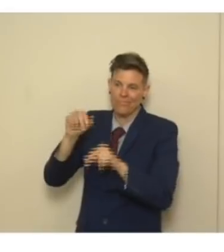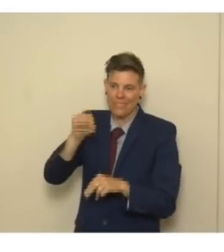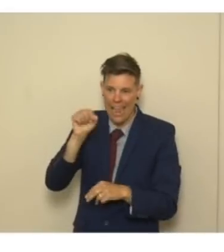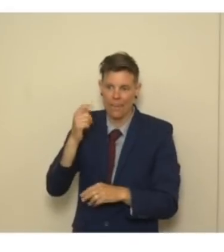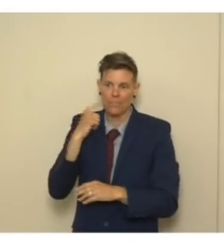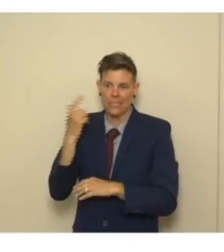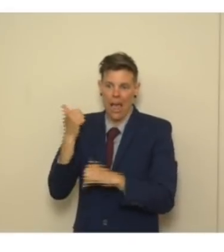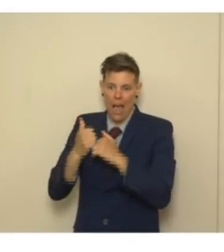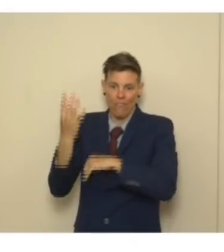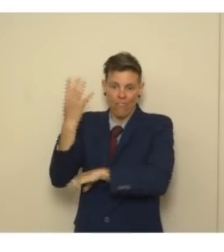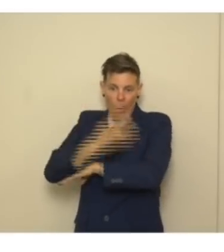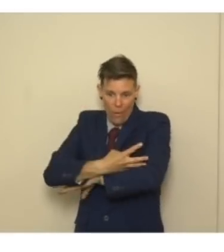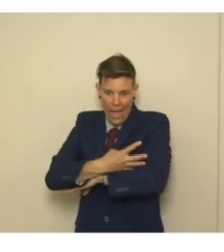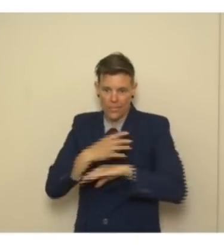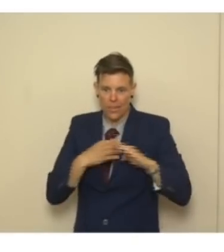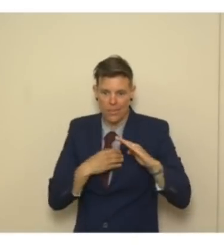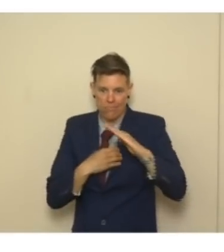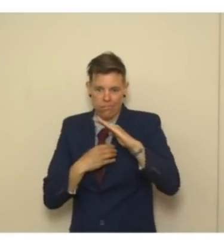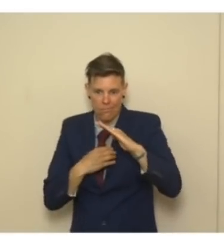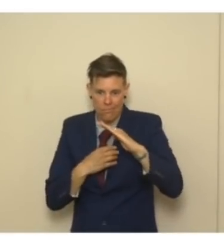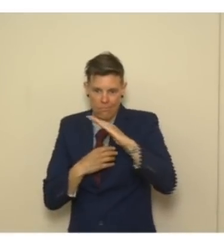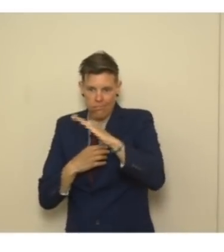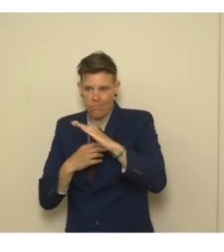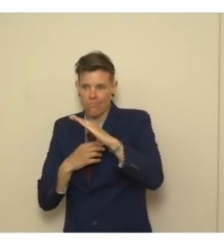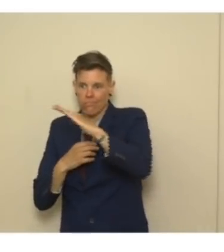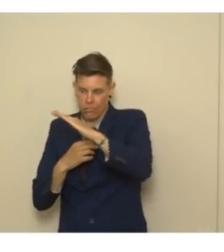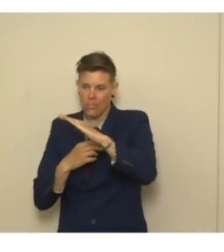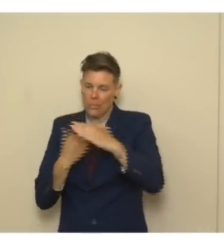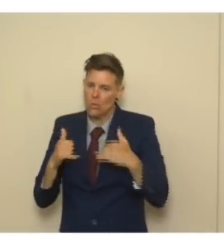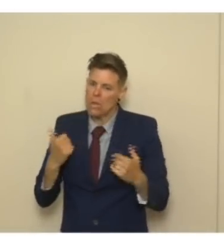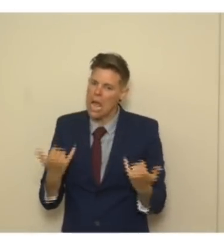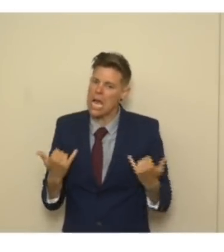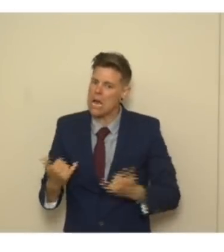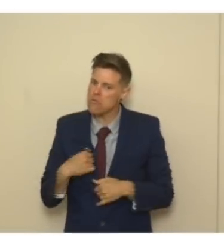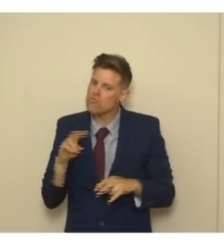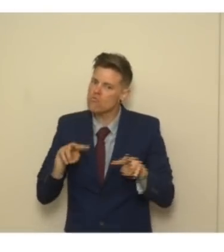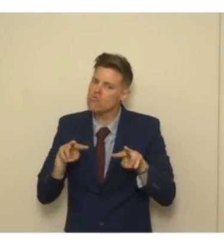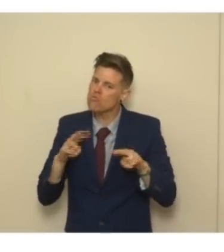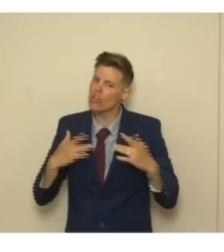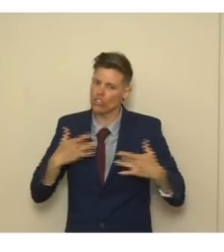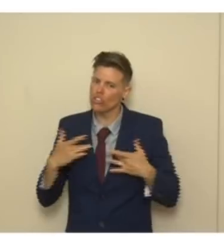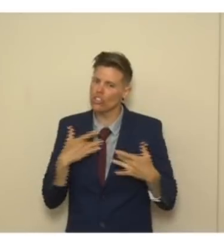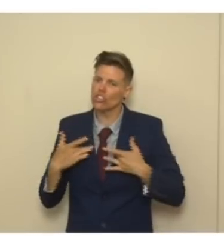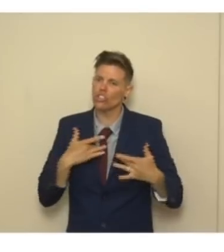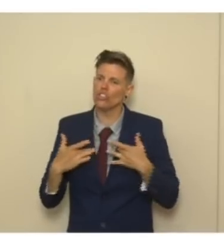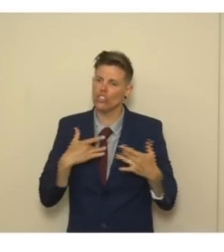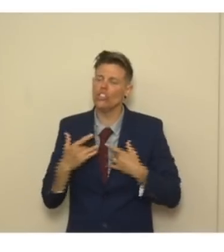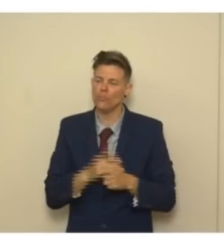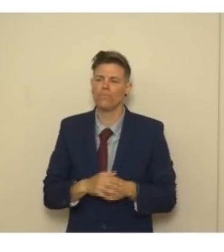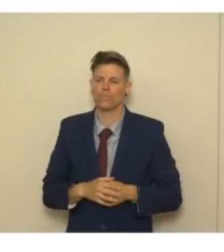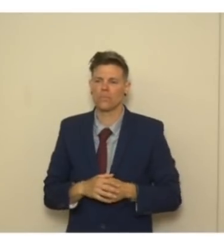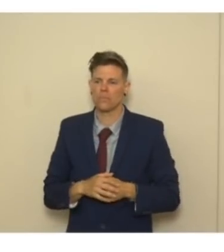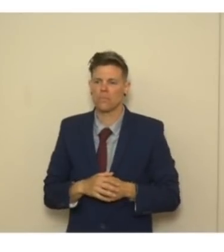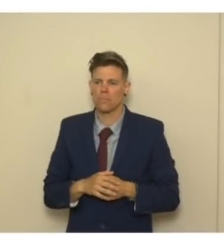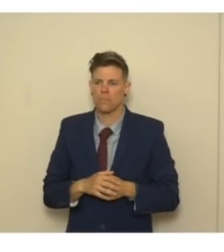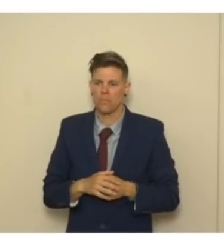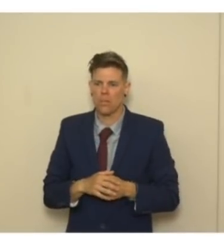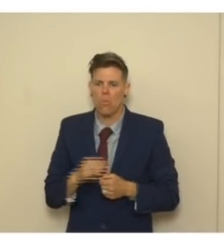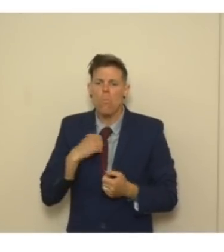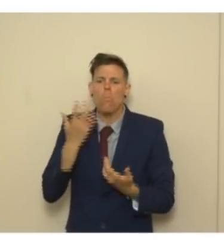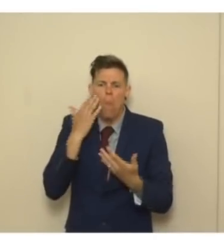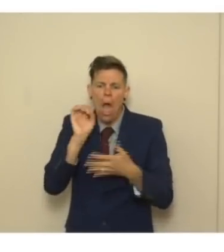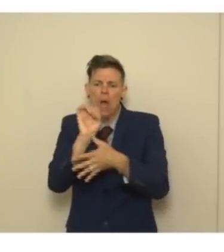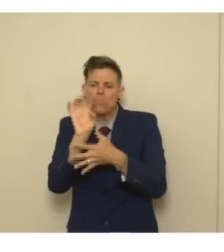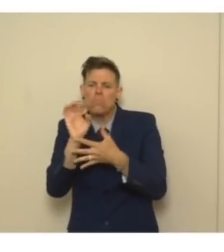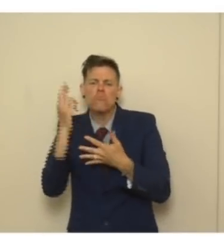very, very concerning. So this is a real issue. We're going to talk about some of the contributors to it. And the other thing is that while the Northwest, which is